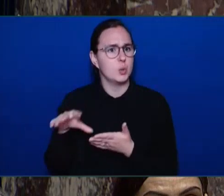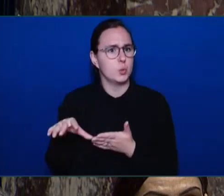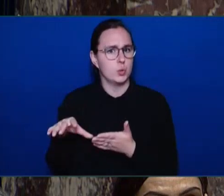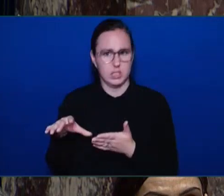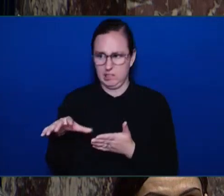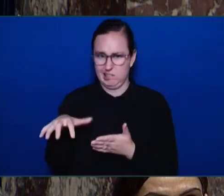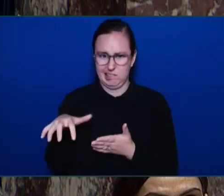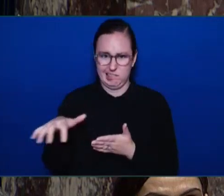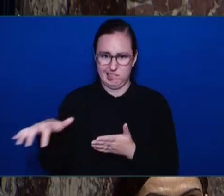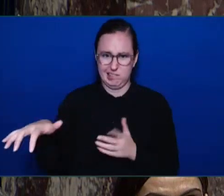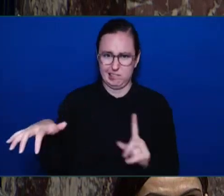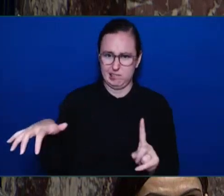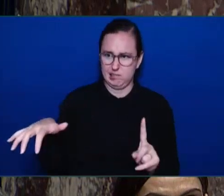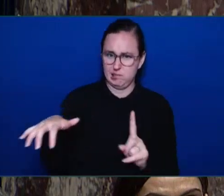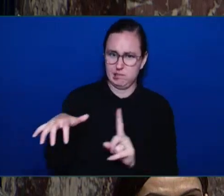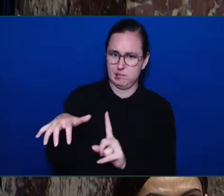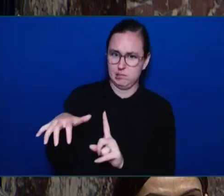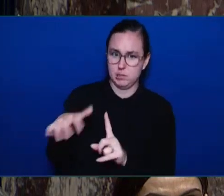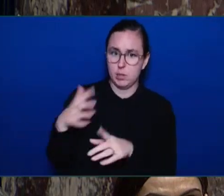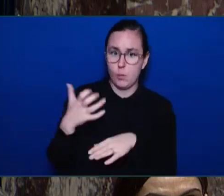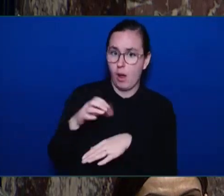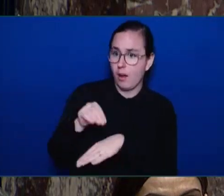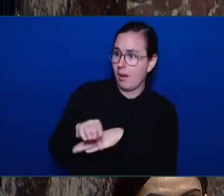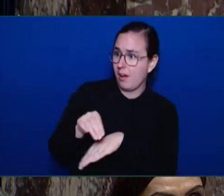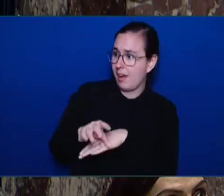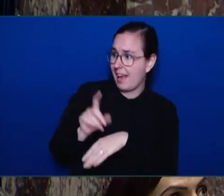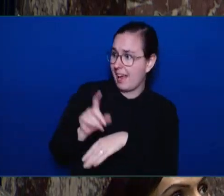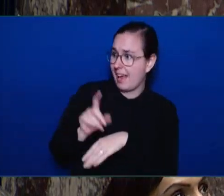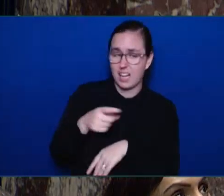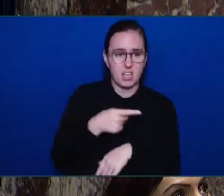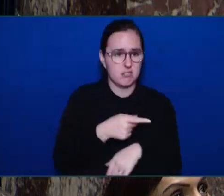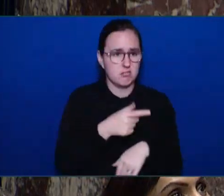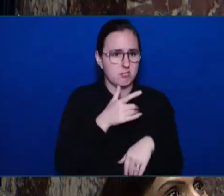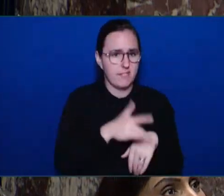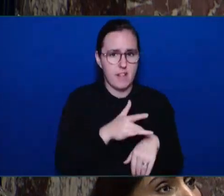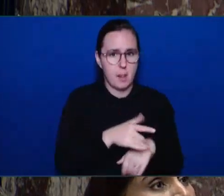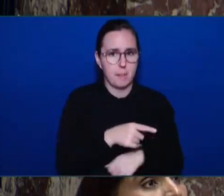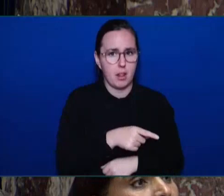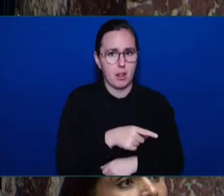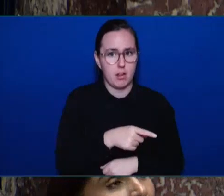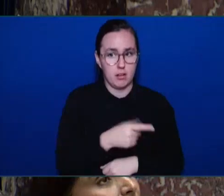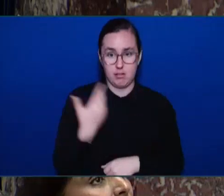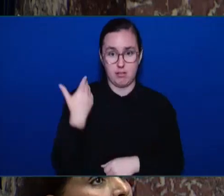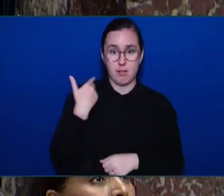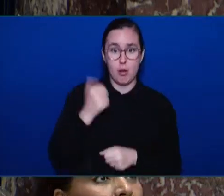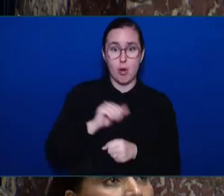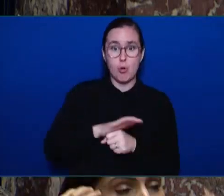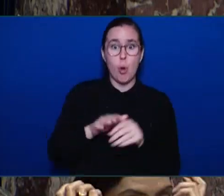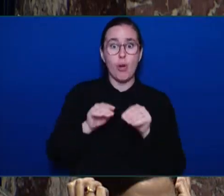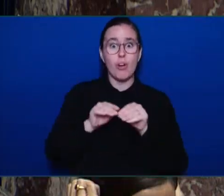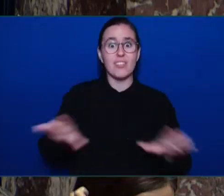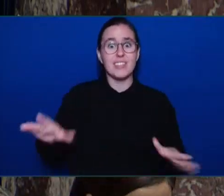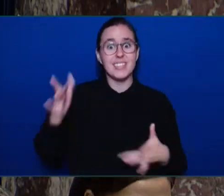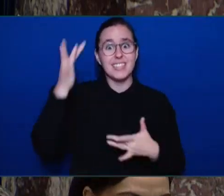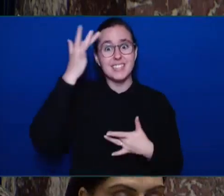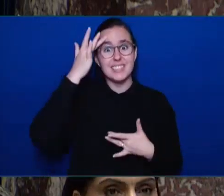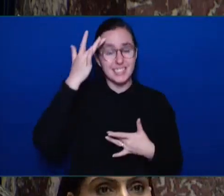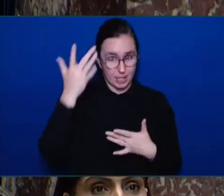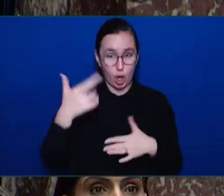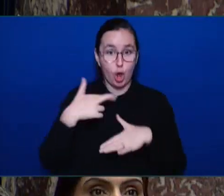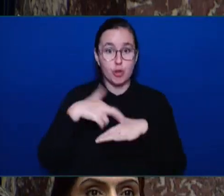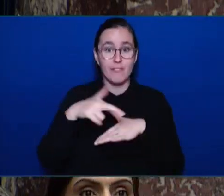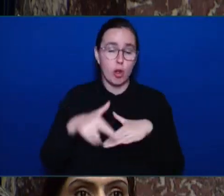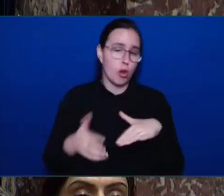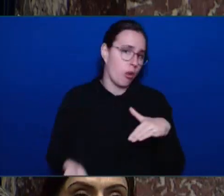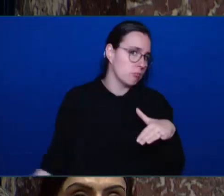COVID-19 pandemic, research in Canada shows increases in mental health referrals and hospitalizations, as well as high rates of anxiety,